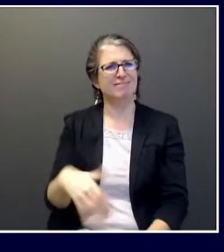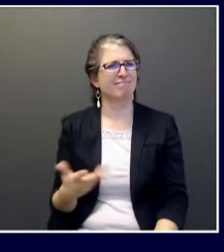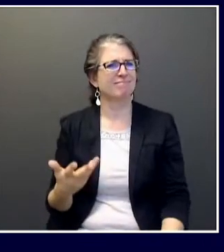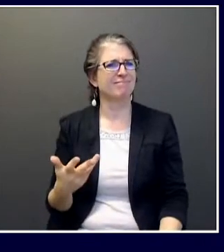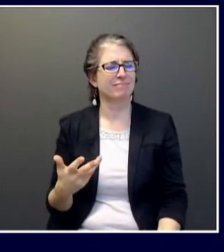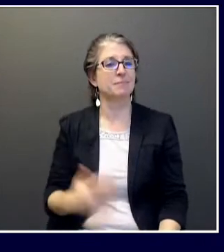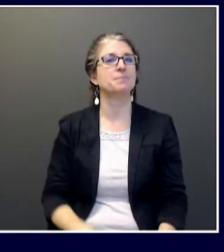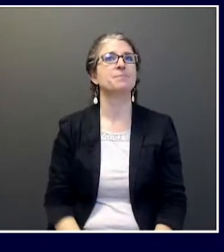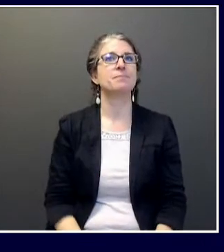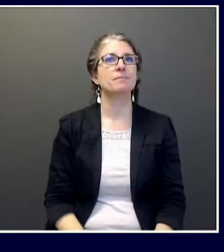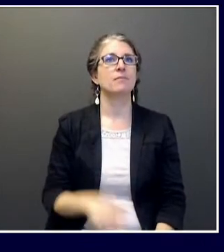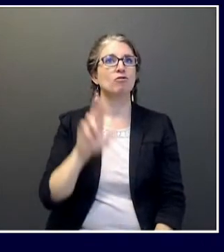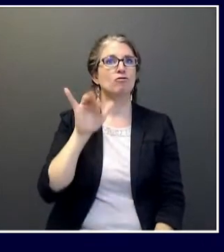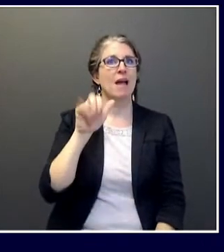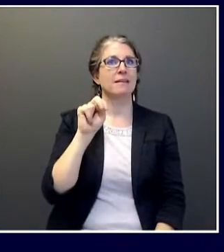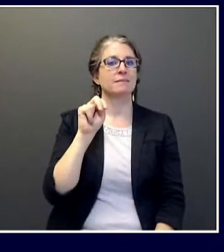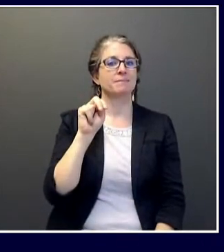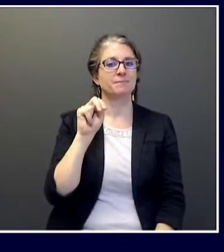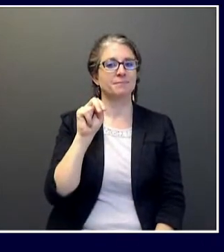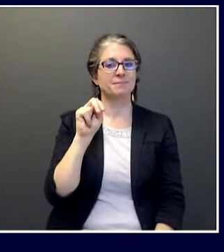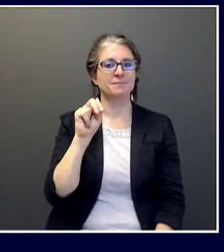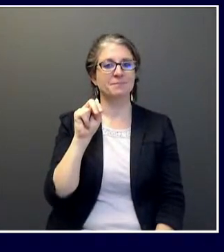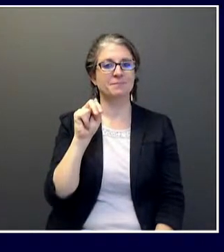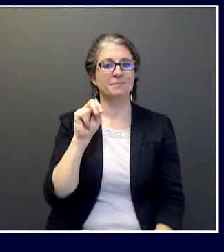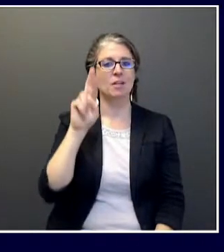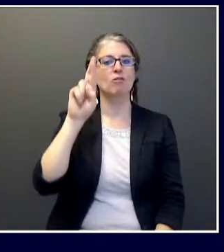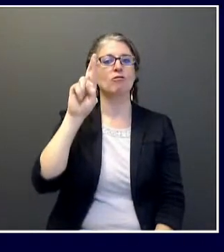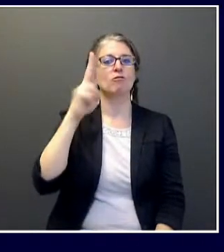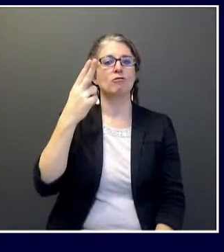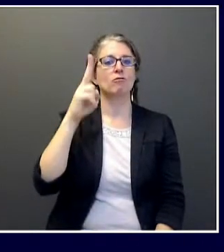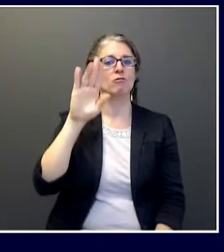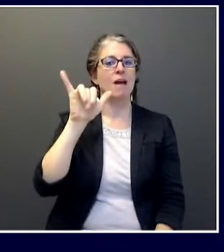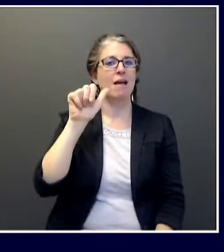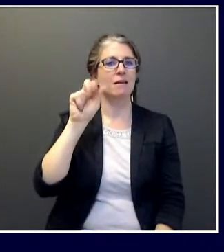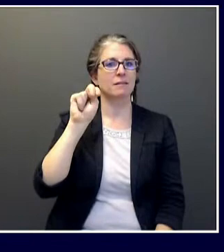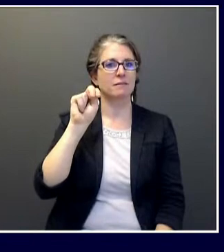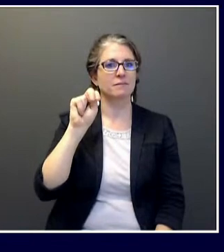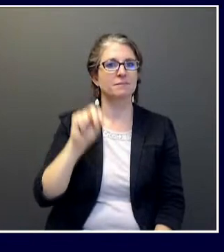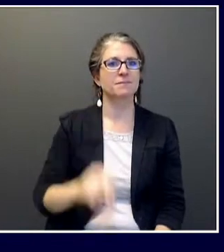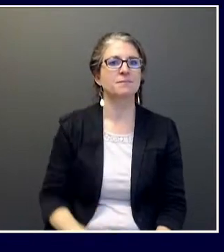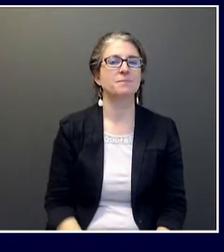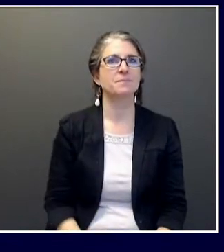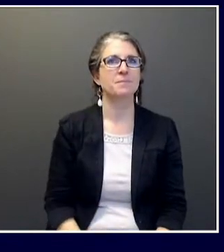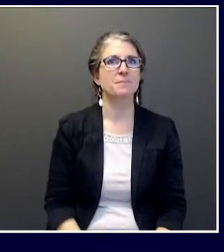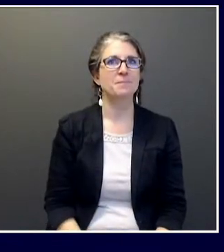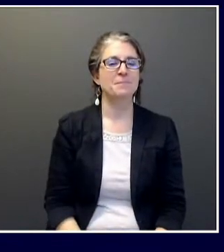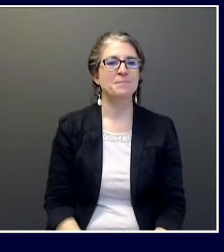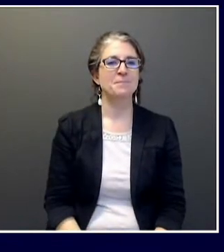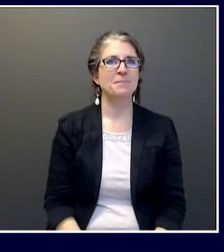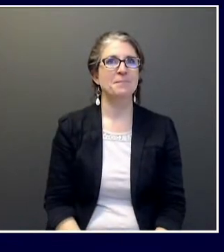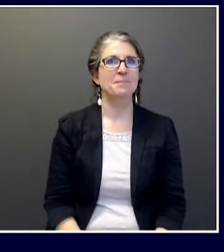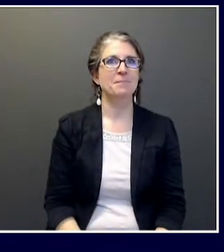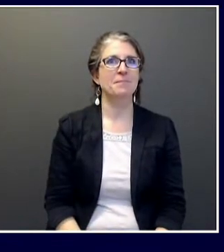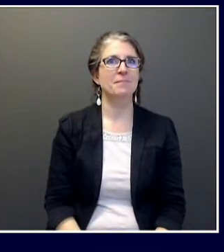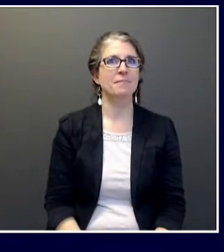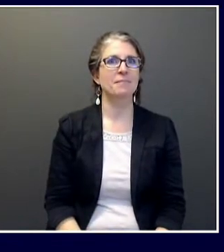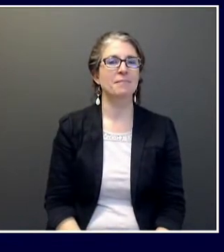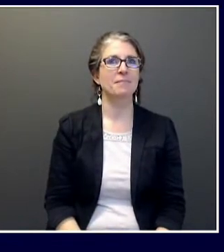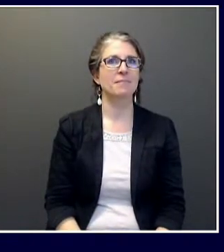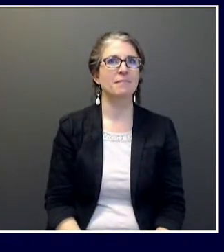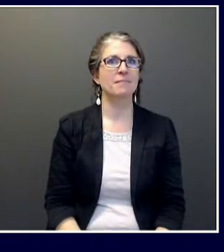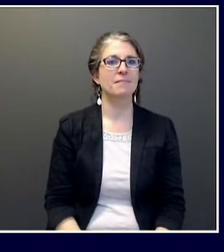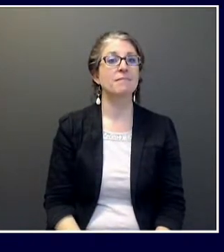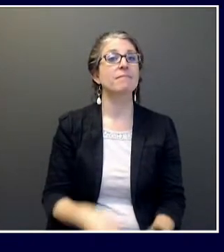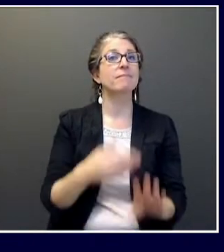WAGM. Hi, thank you. So in some previous briefings, we've talked about the struggle to vaccinate in